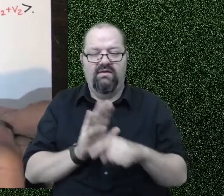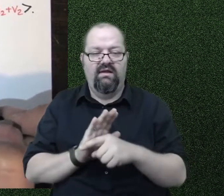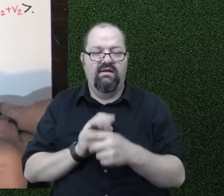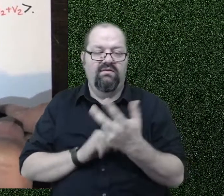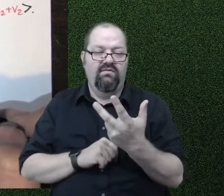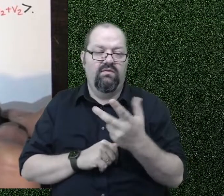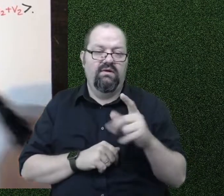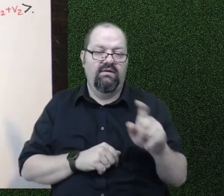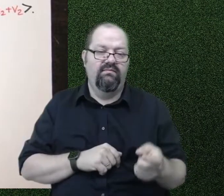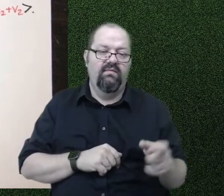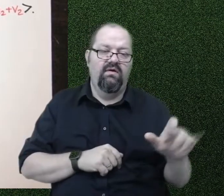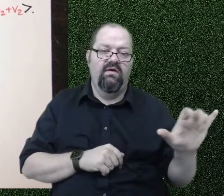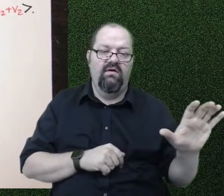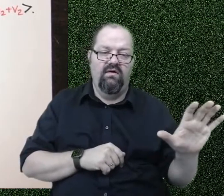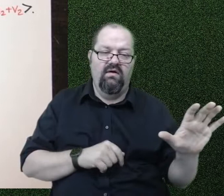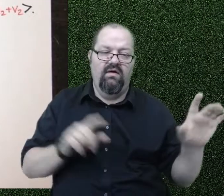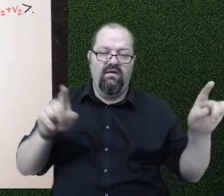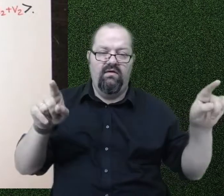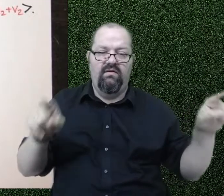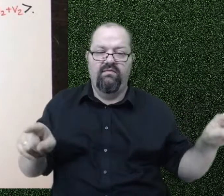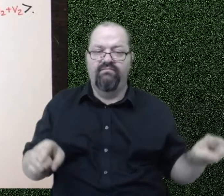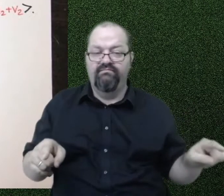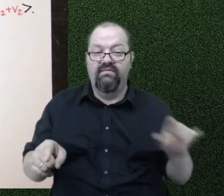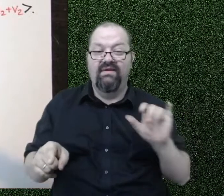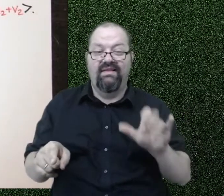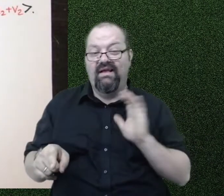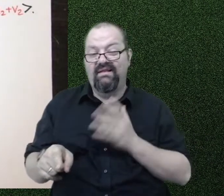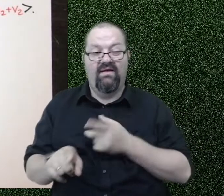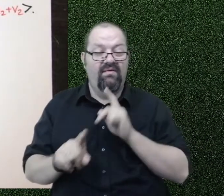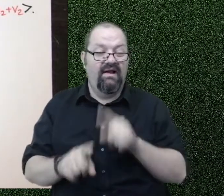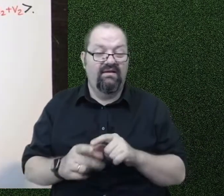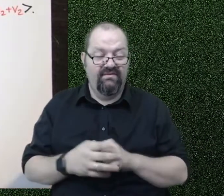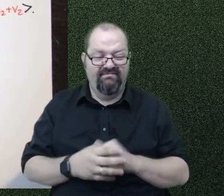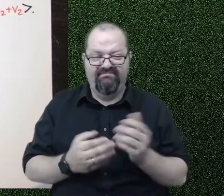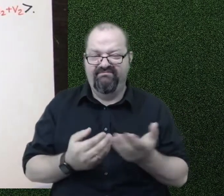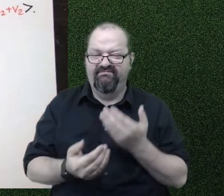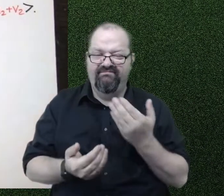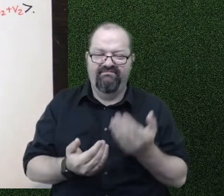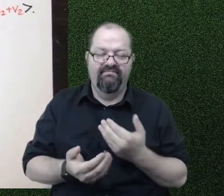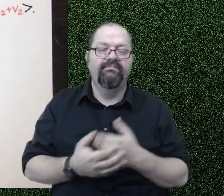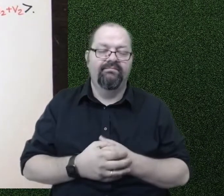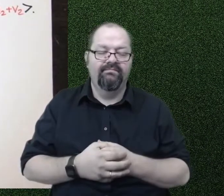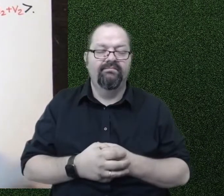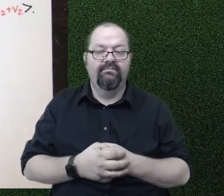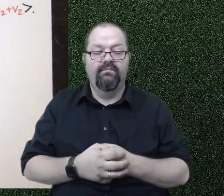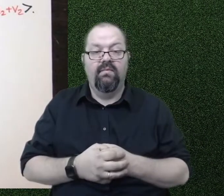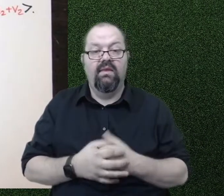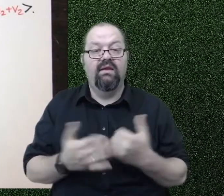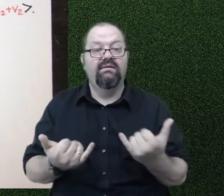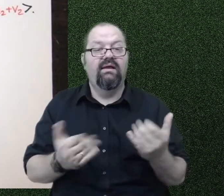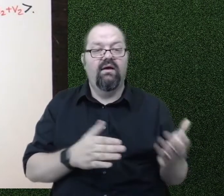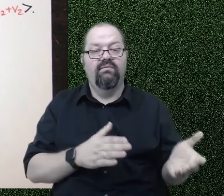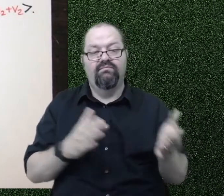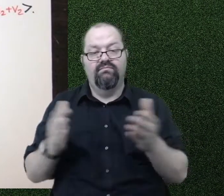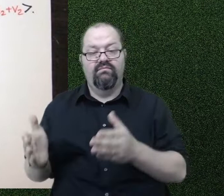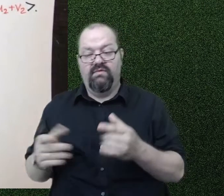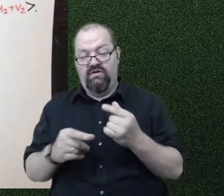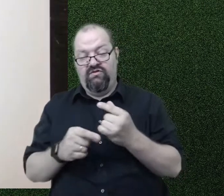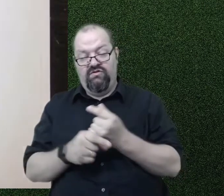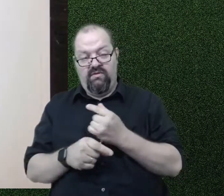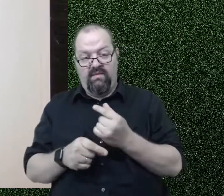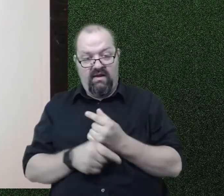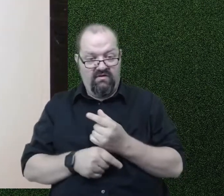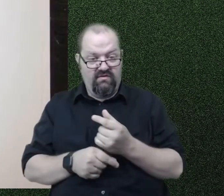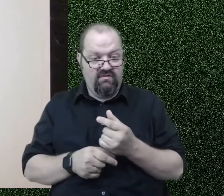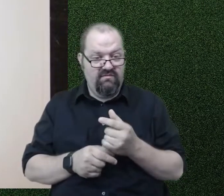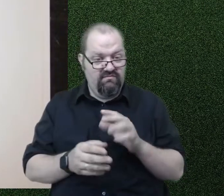5. And that's our answer. Easy breezy. Now, the geometric approach seems a little bit